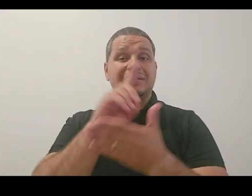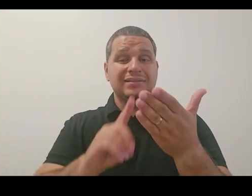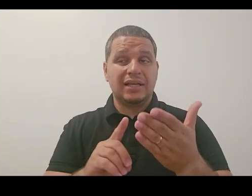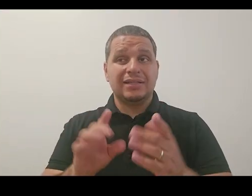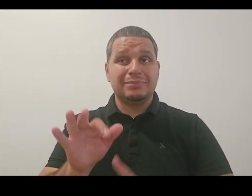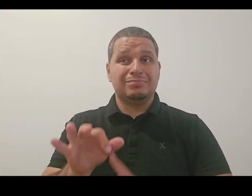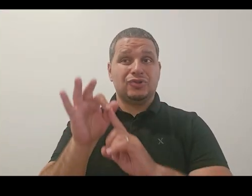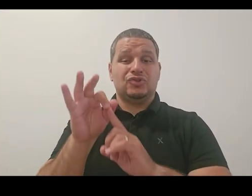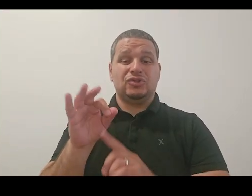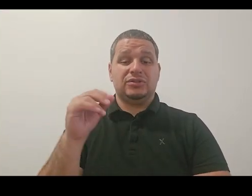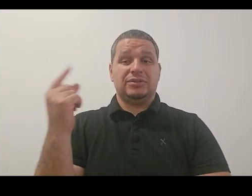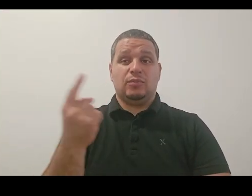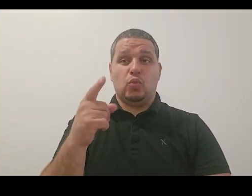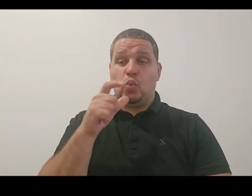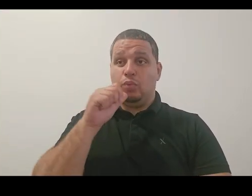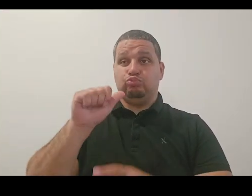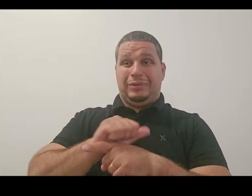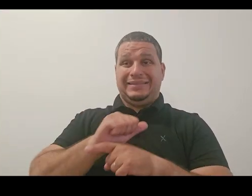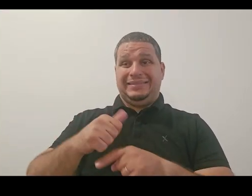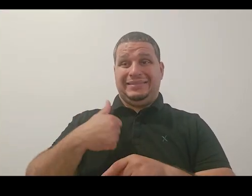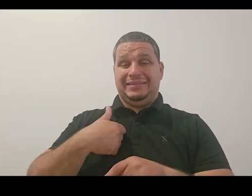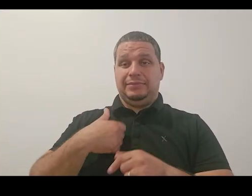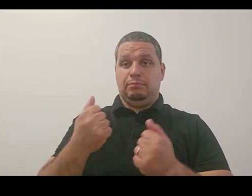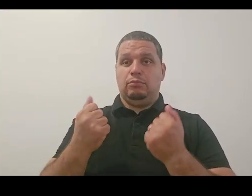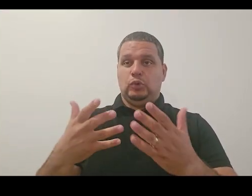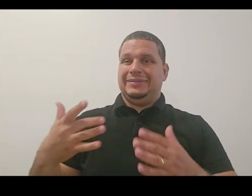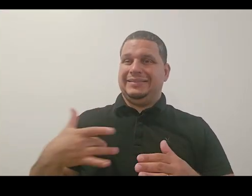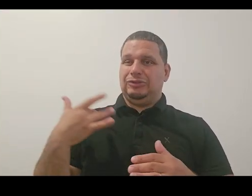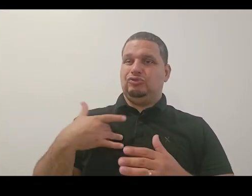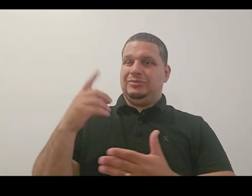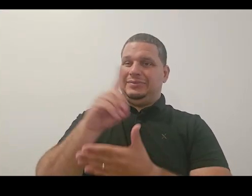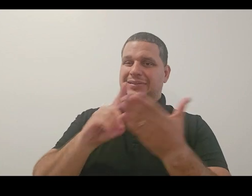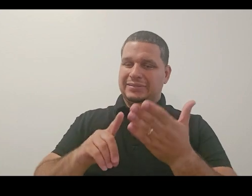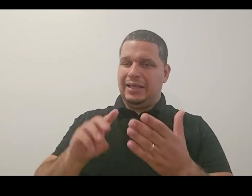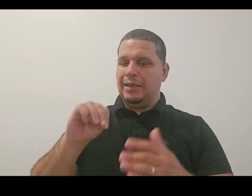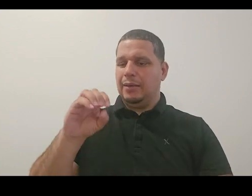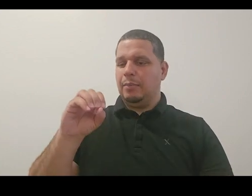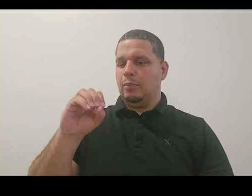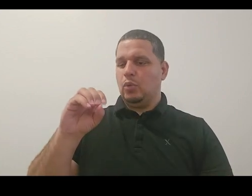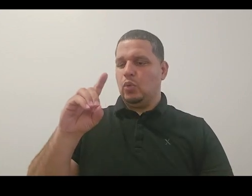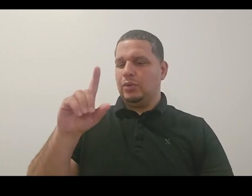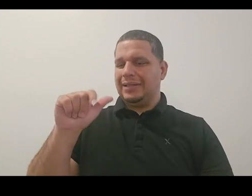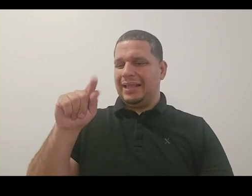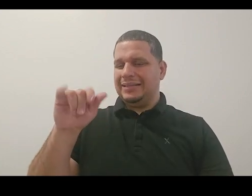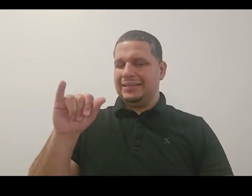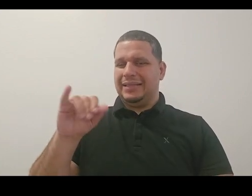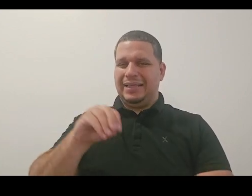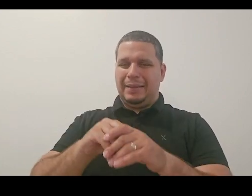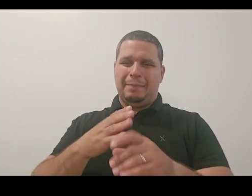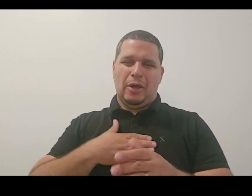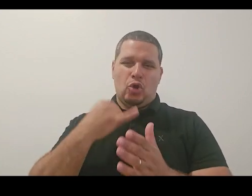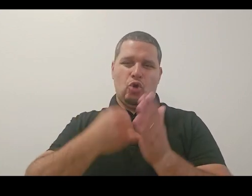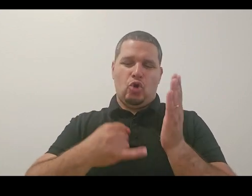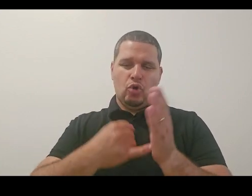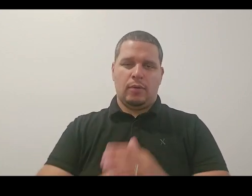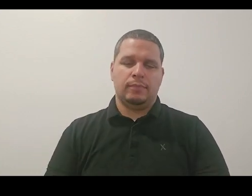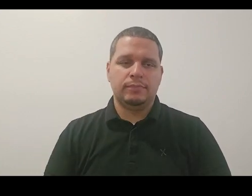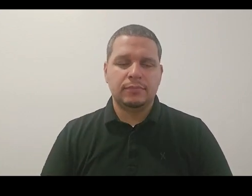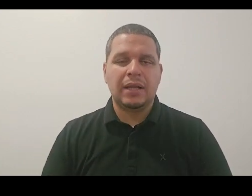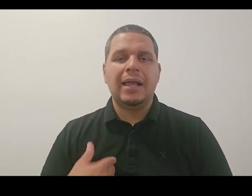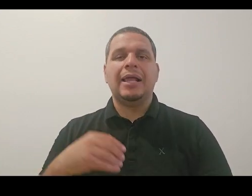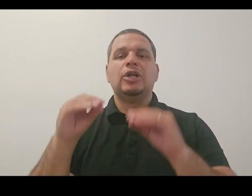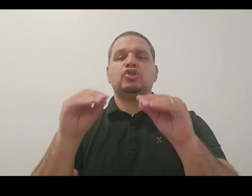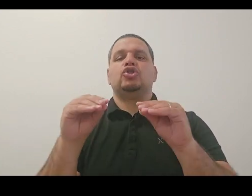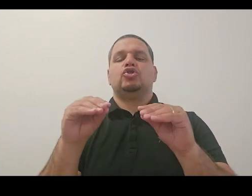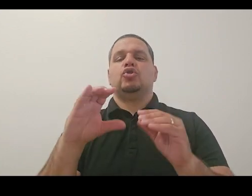design, and especially someone who practices multisensory design modalities in my own art practice, and